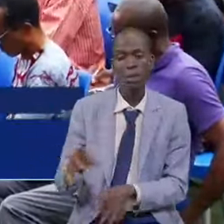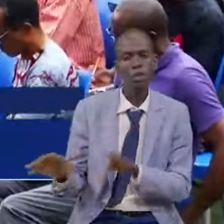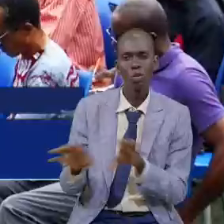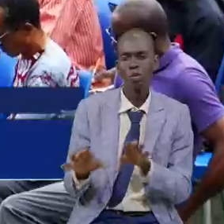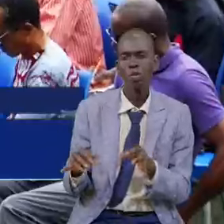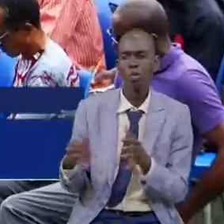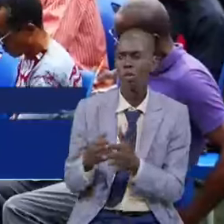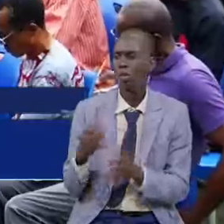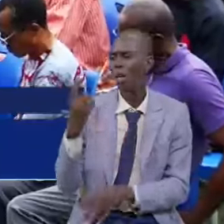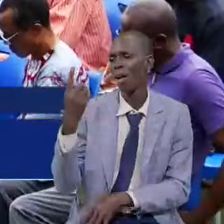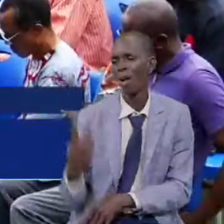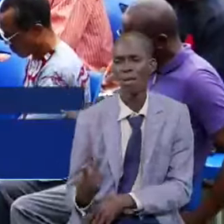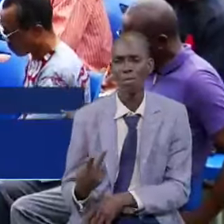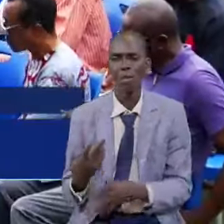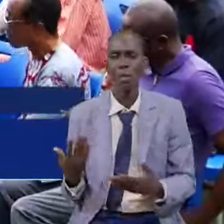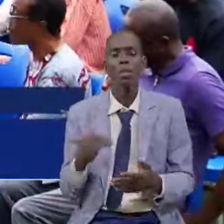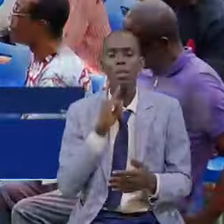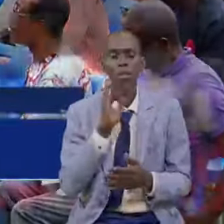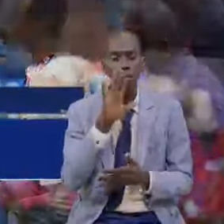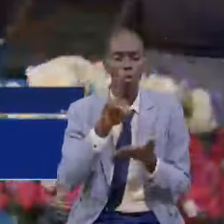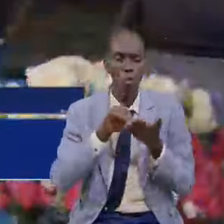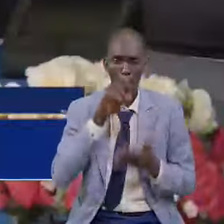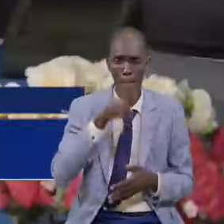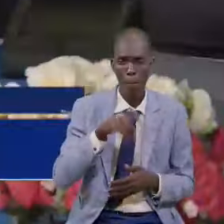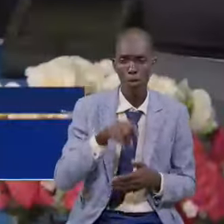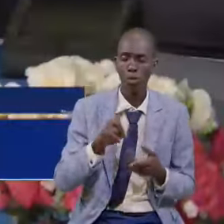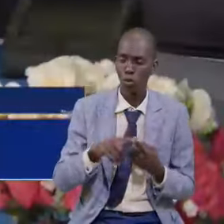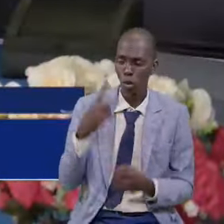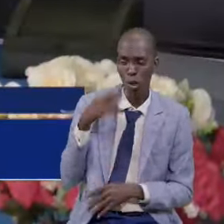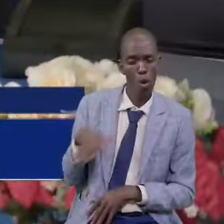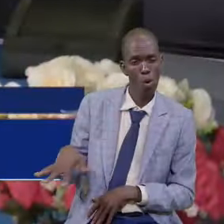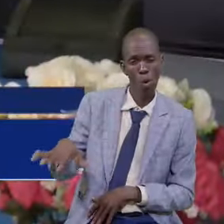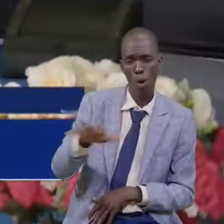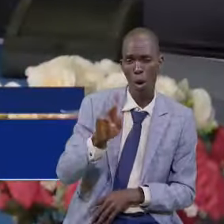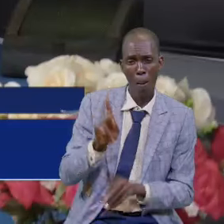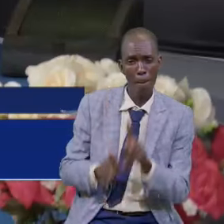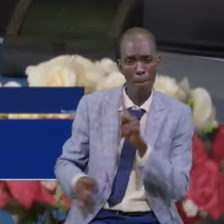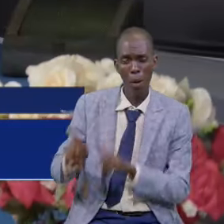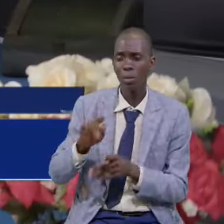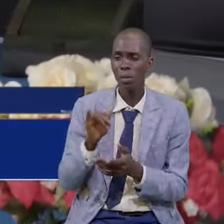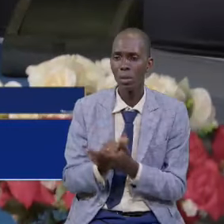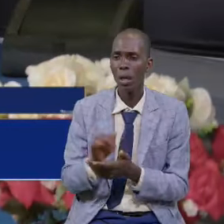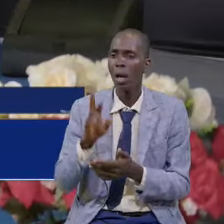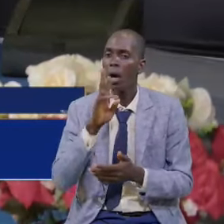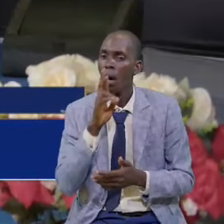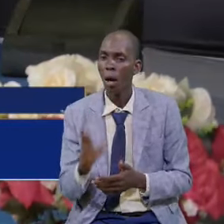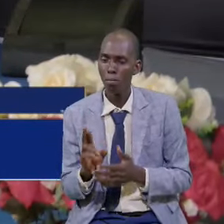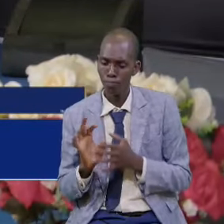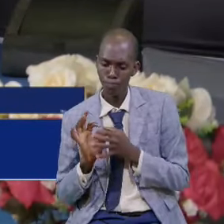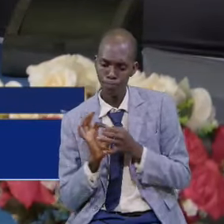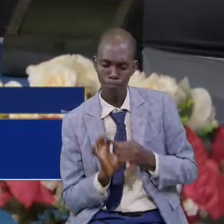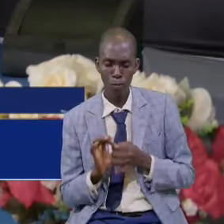Part of the must is that all those people around you that are cooperating with you to make